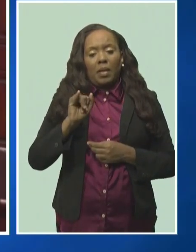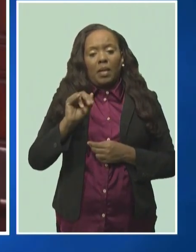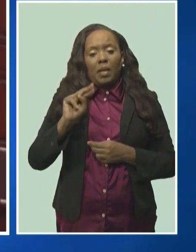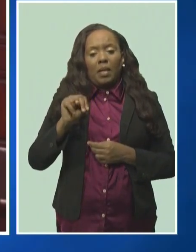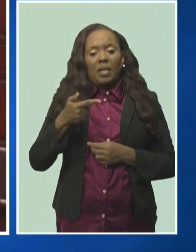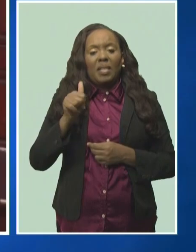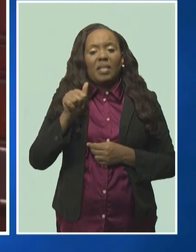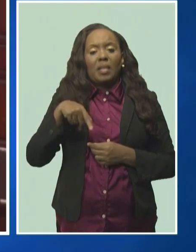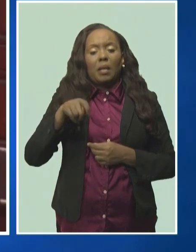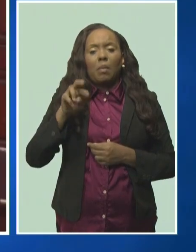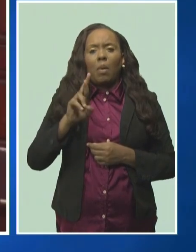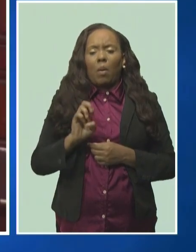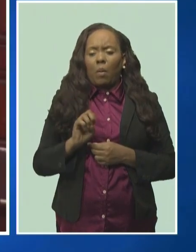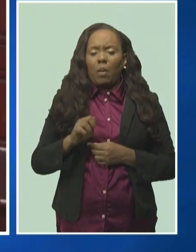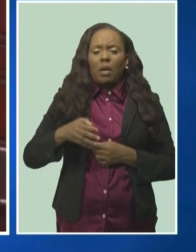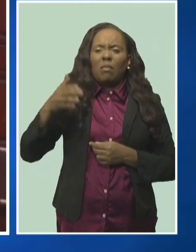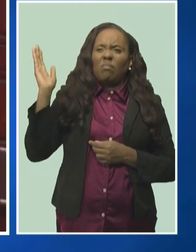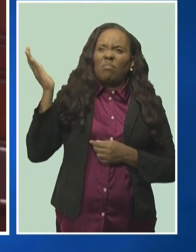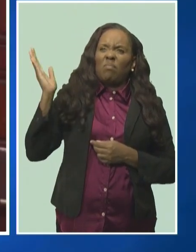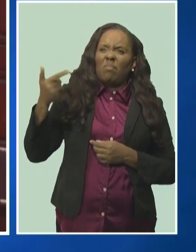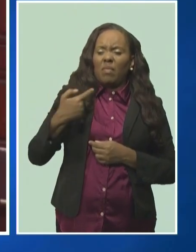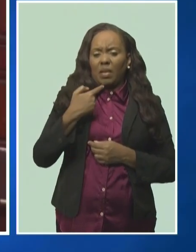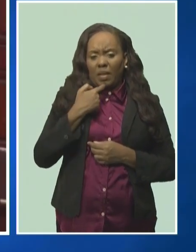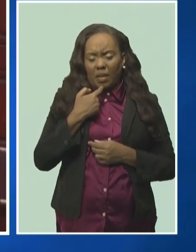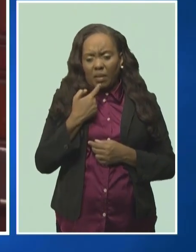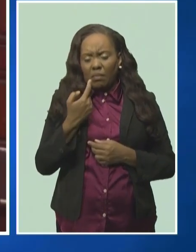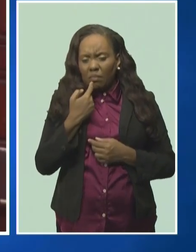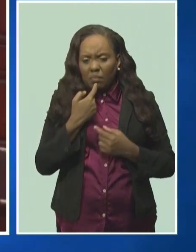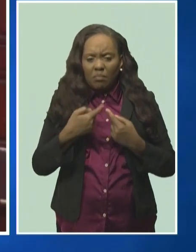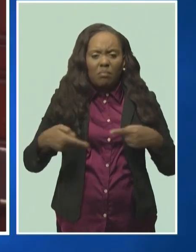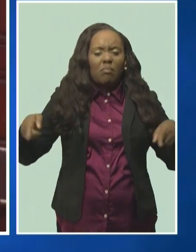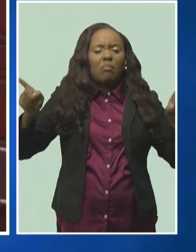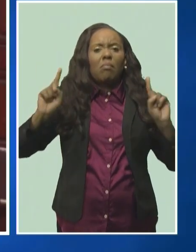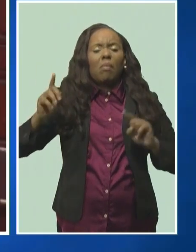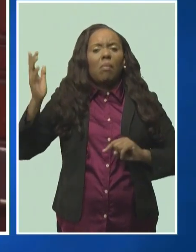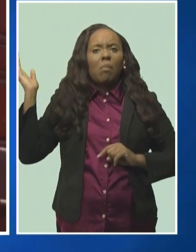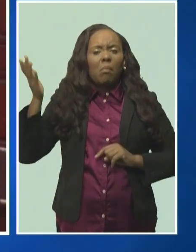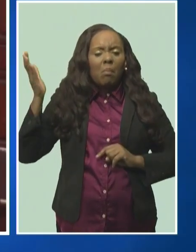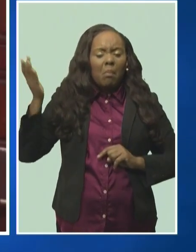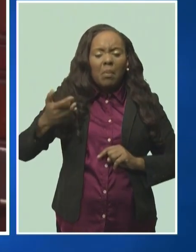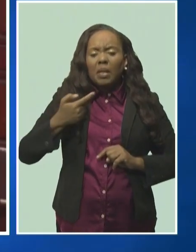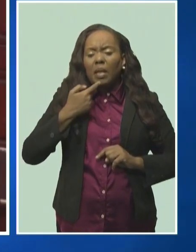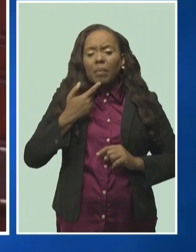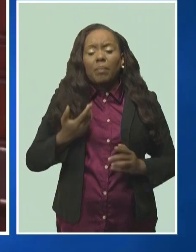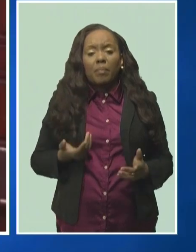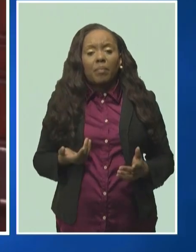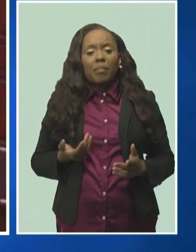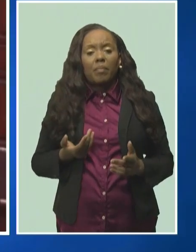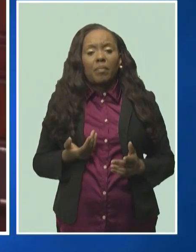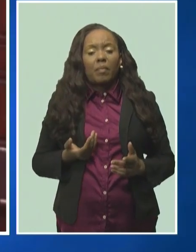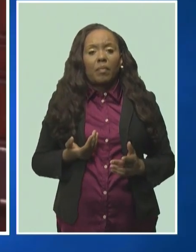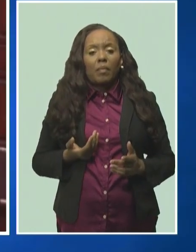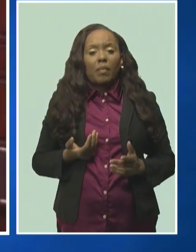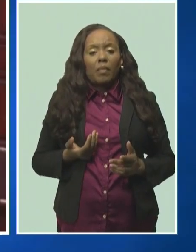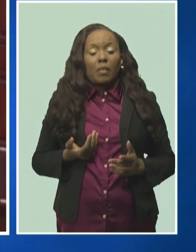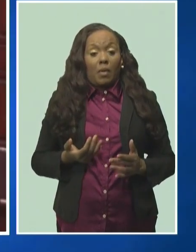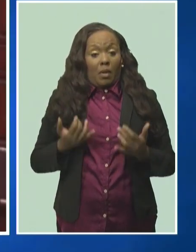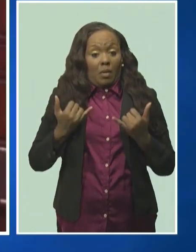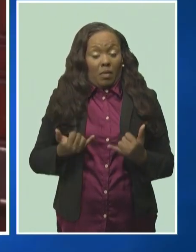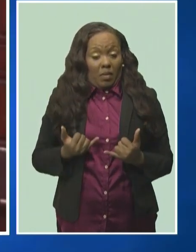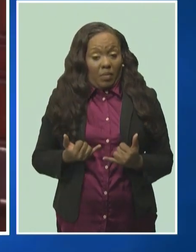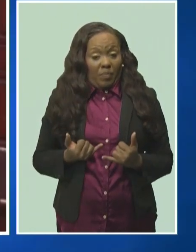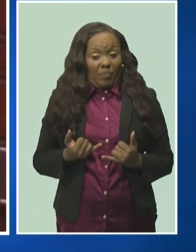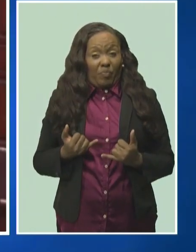absolutely clear to all in attendance and to the world that the direction the world is going